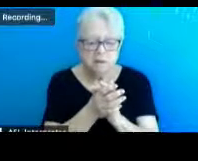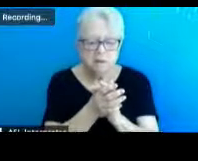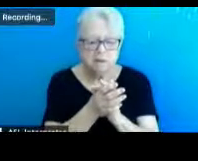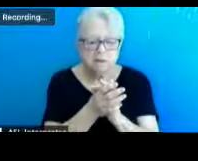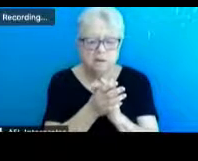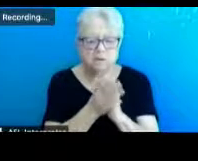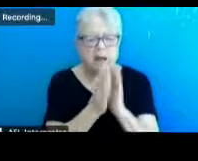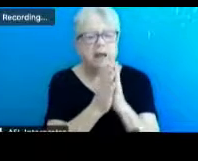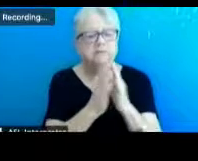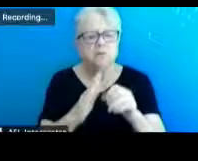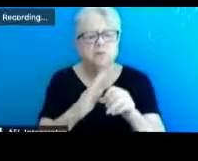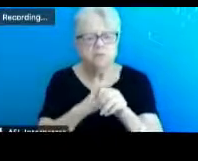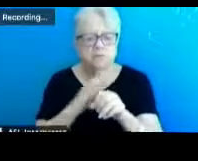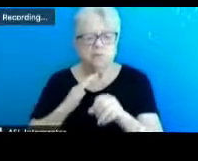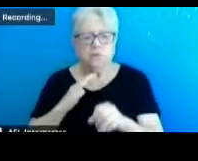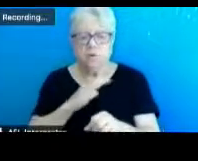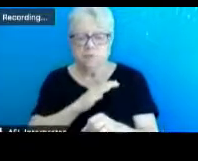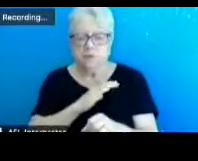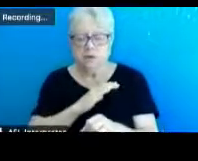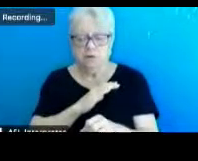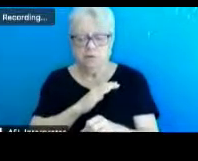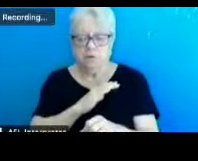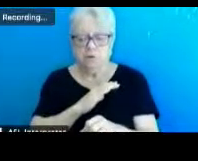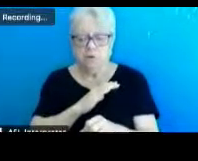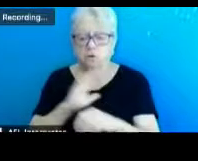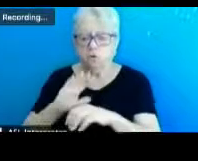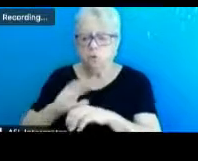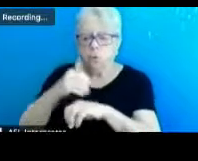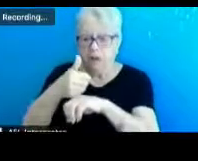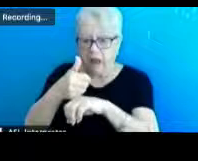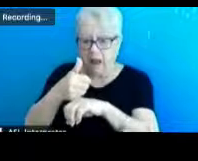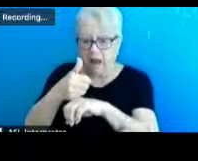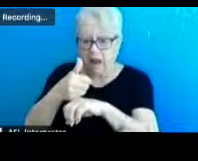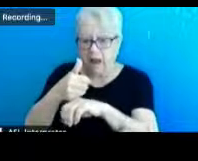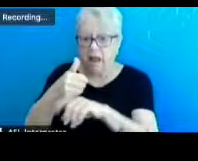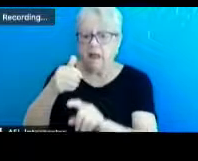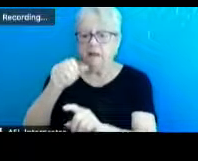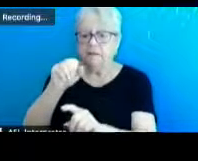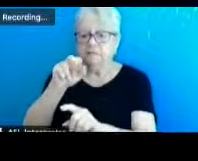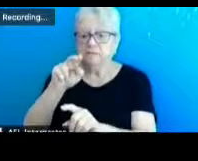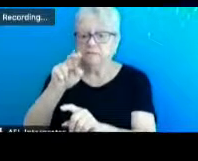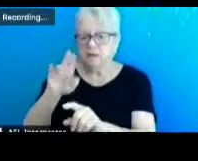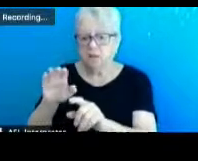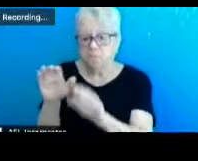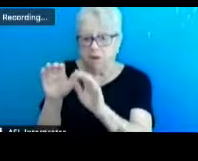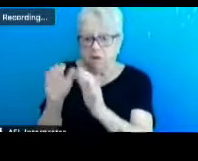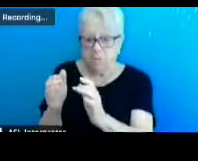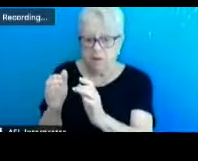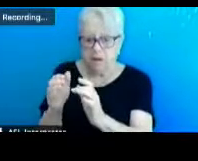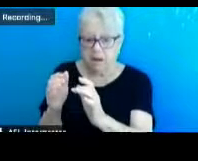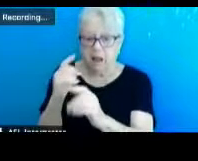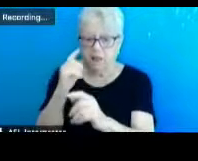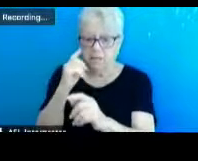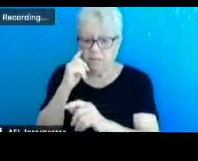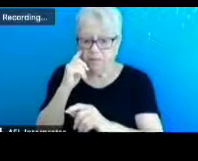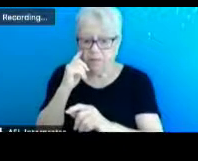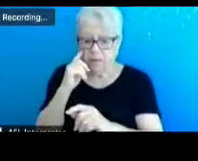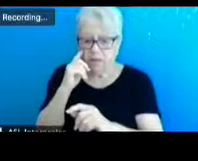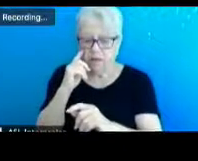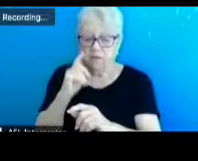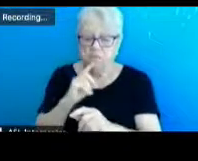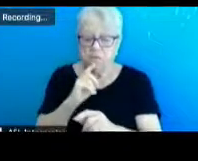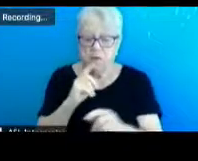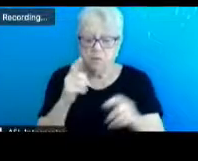full commission to create a committee, subcommittee. I believe the report out would be